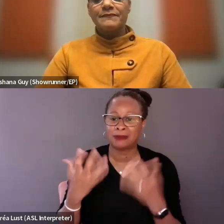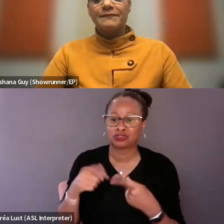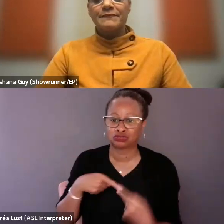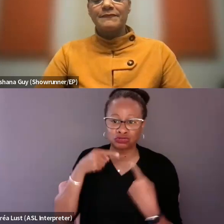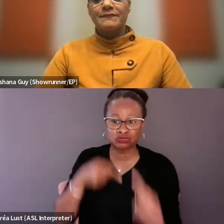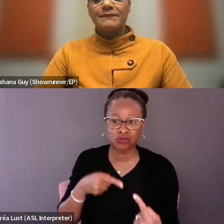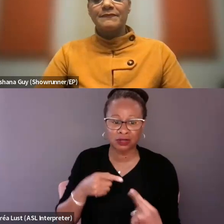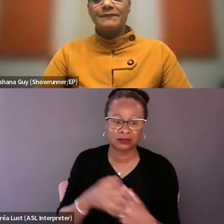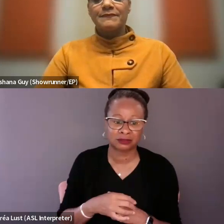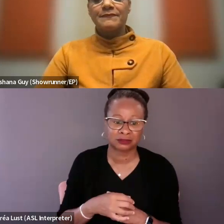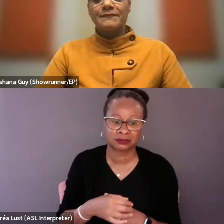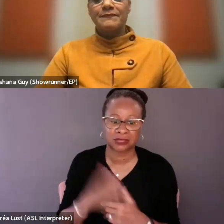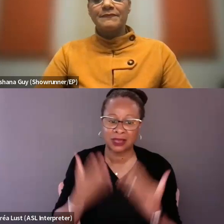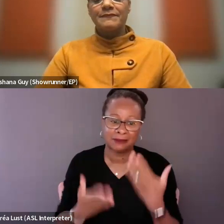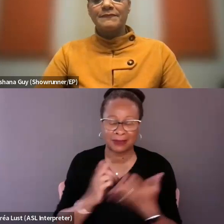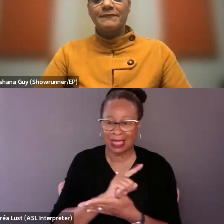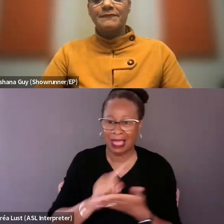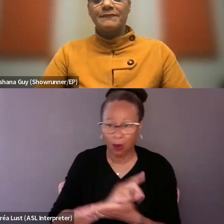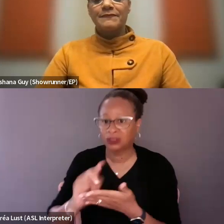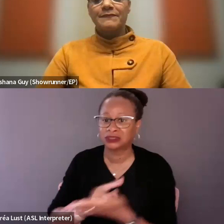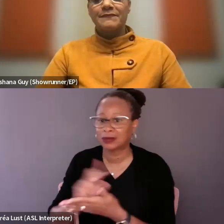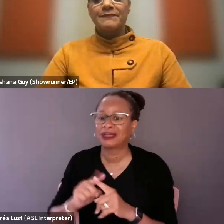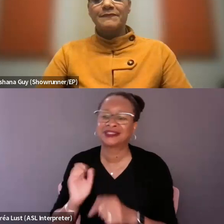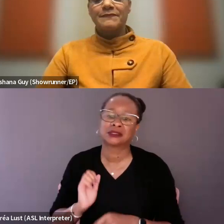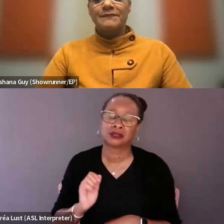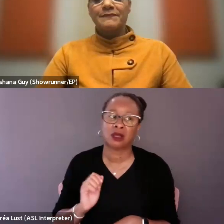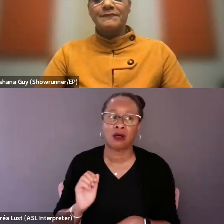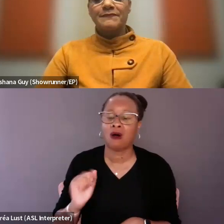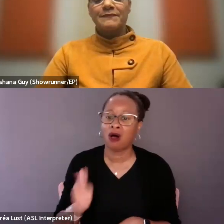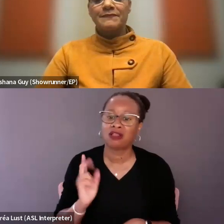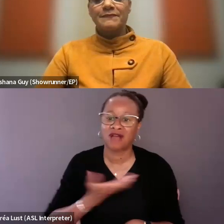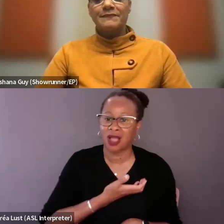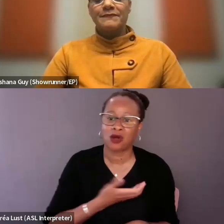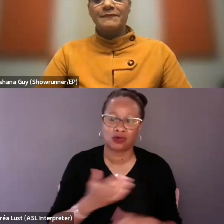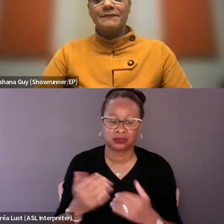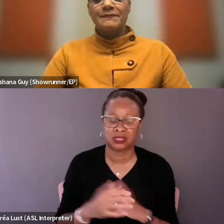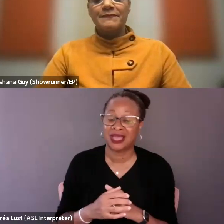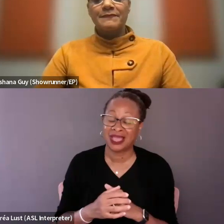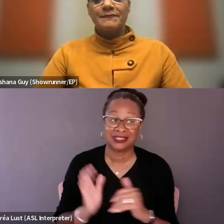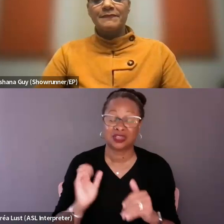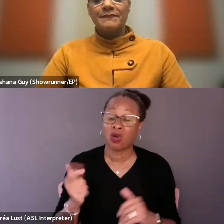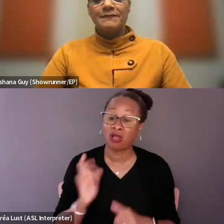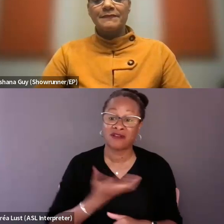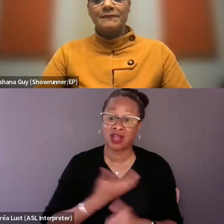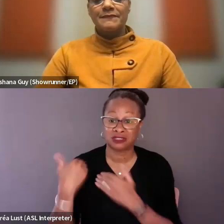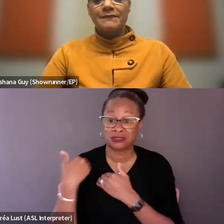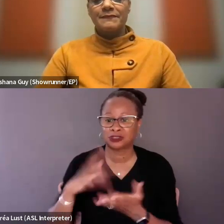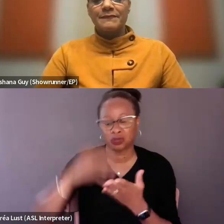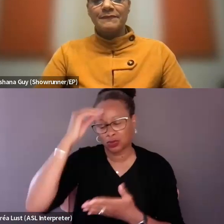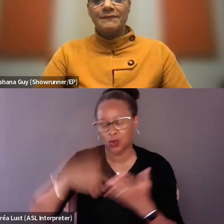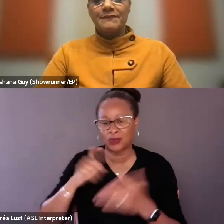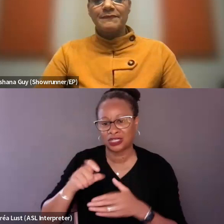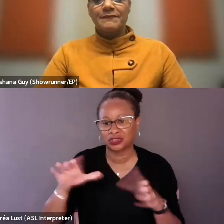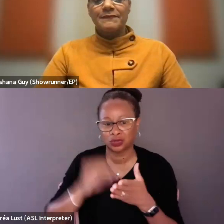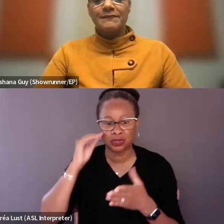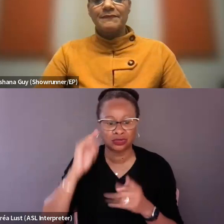is, yes, you know, maybe ours, but it's all of ours. And it's also all of our responsibility to learn what we need to learn in order